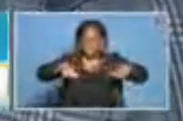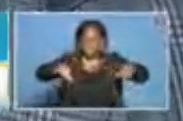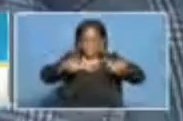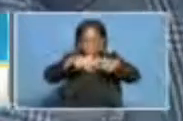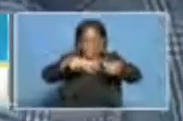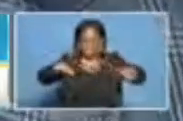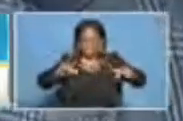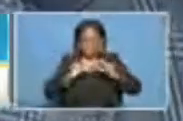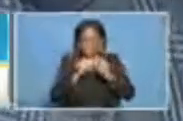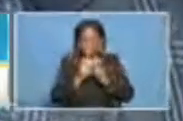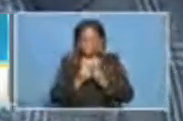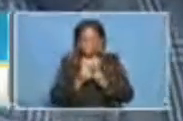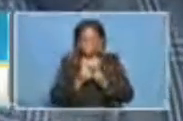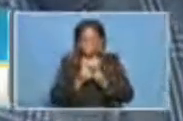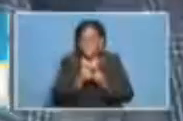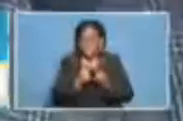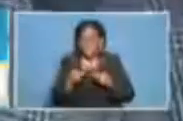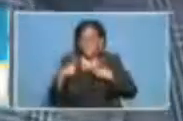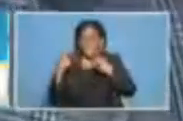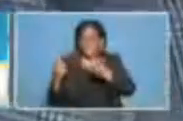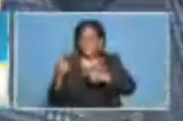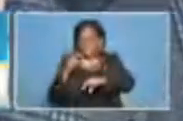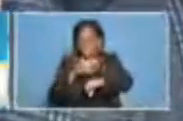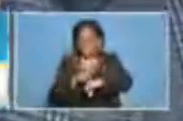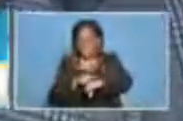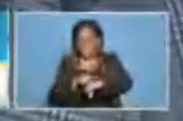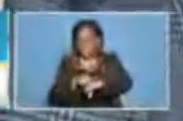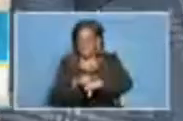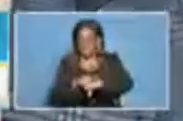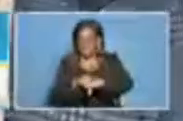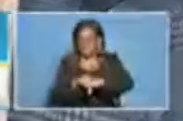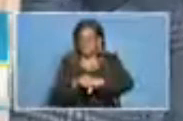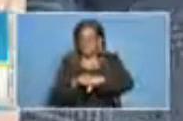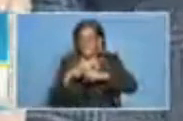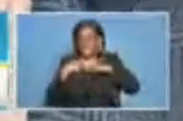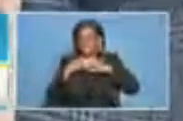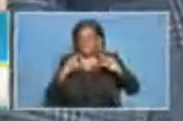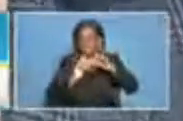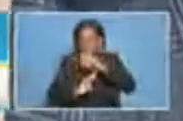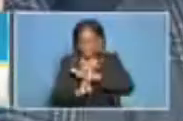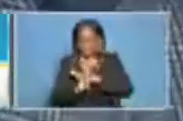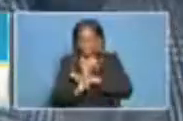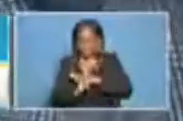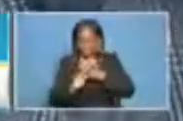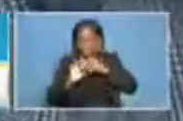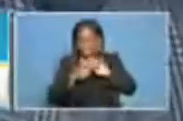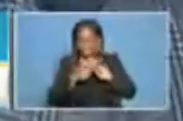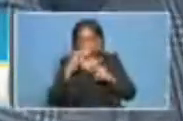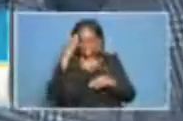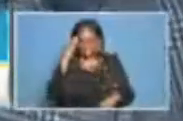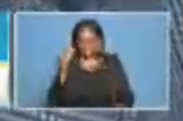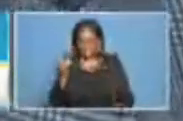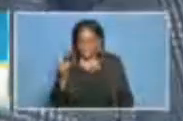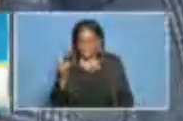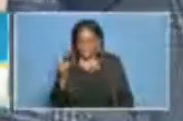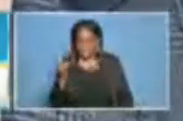government a longer period of time to actually finance these projects. So we go in and we fund the first part of the project, and